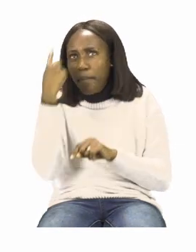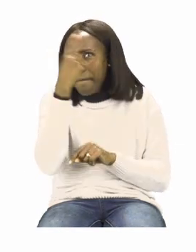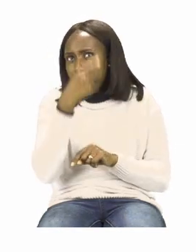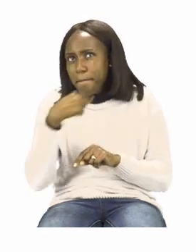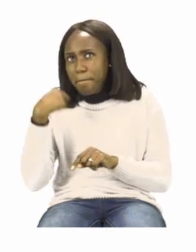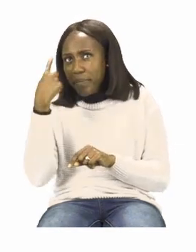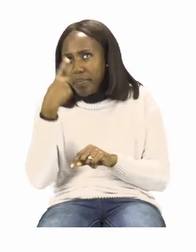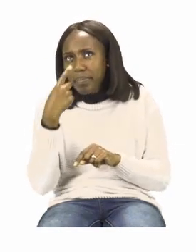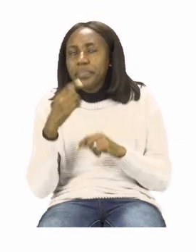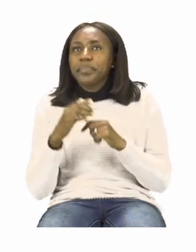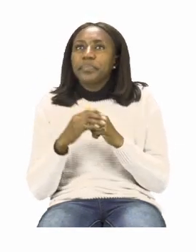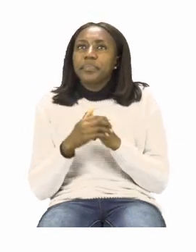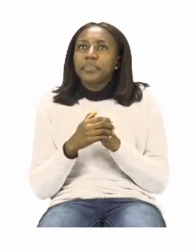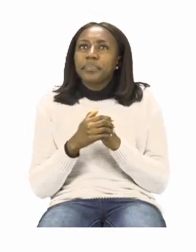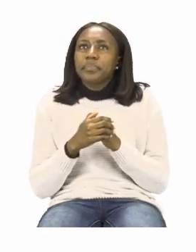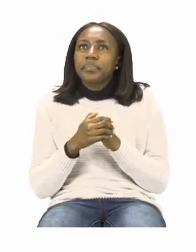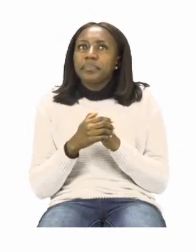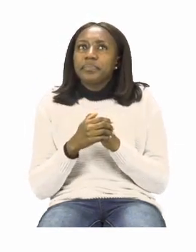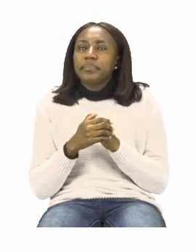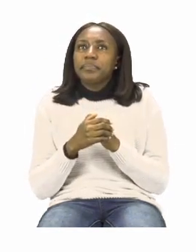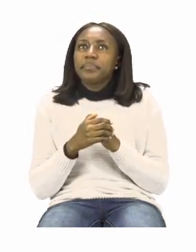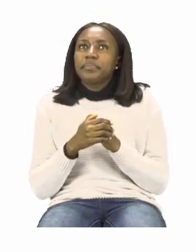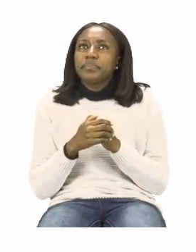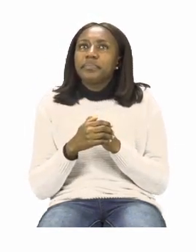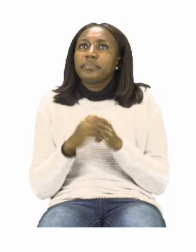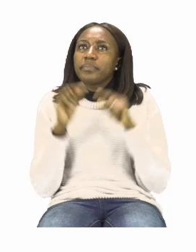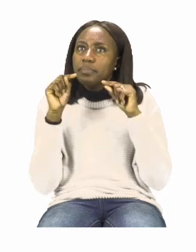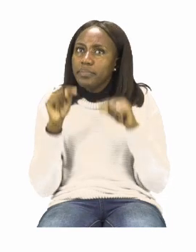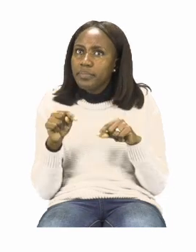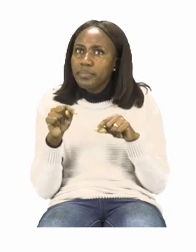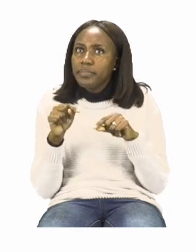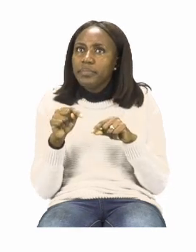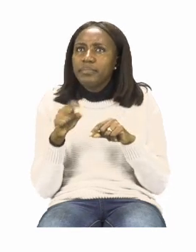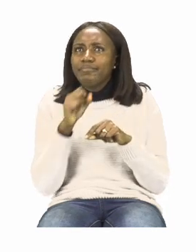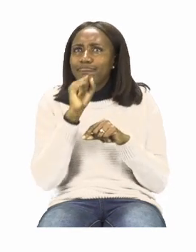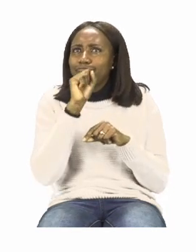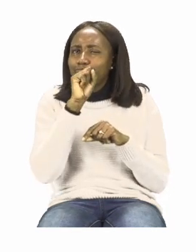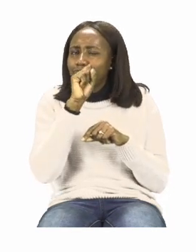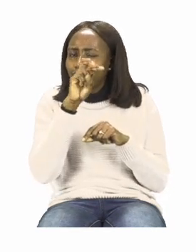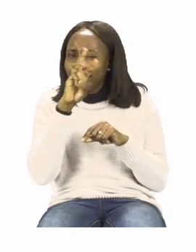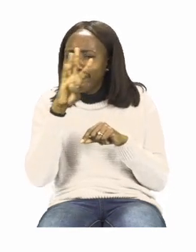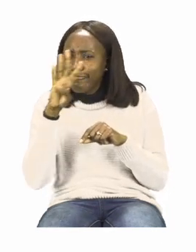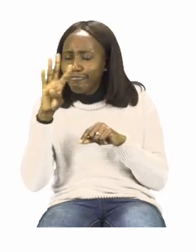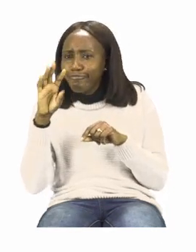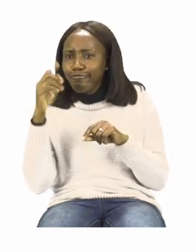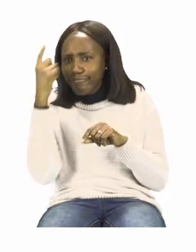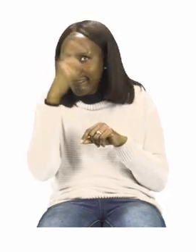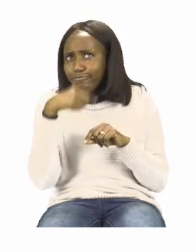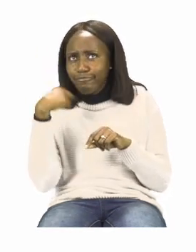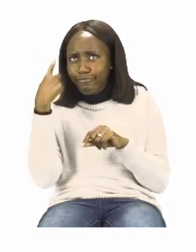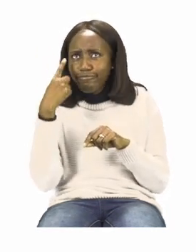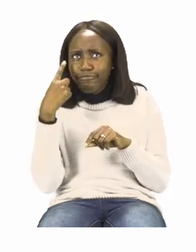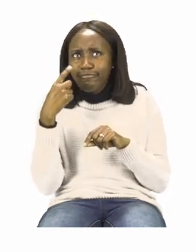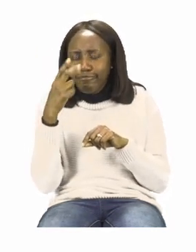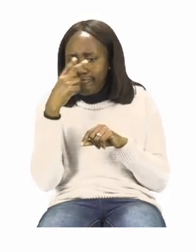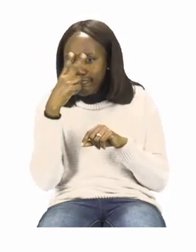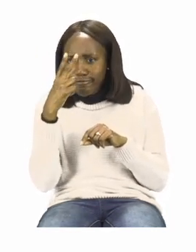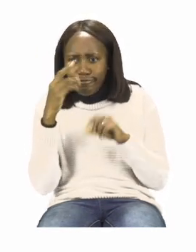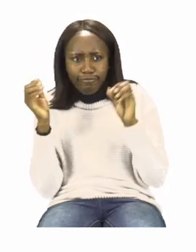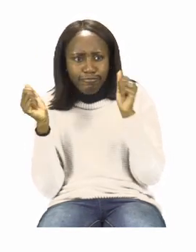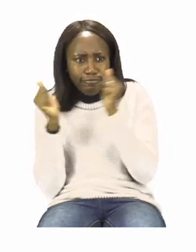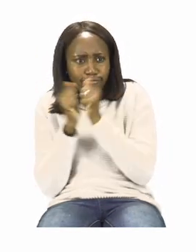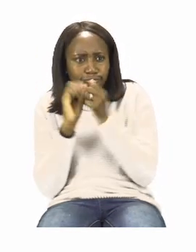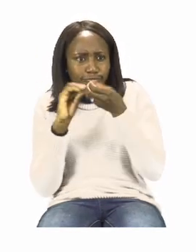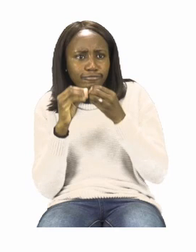faces. So basically, you have to count the faces and match it with